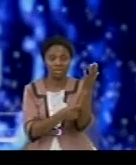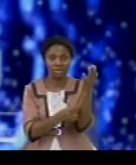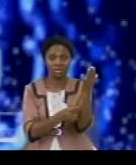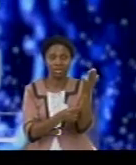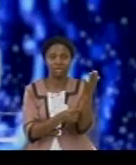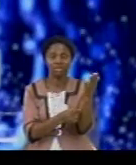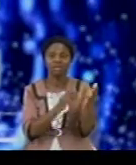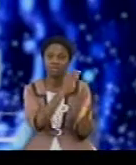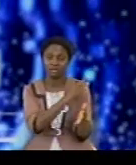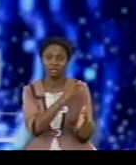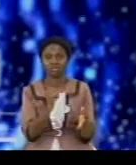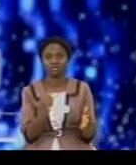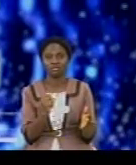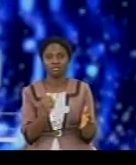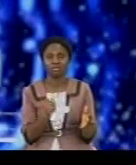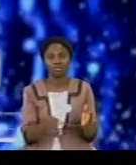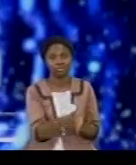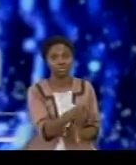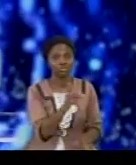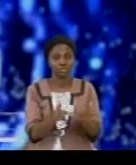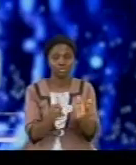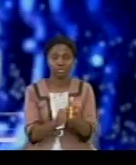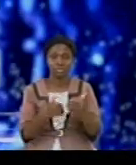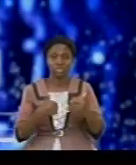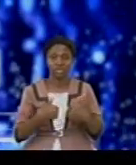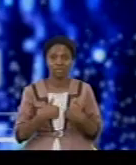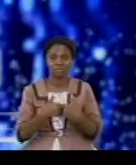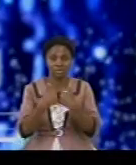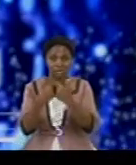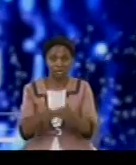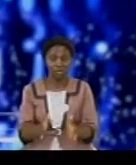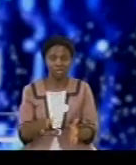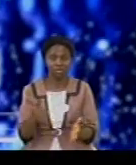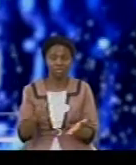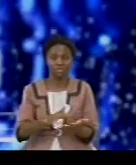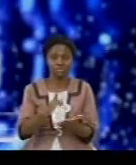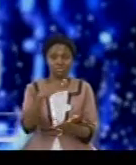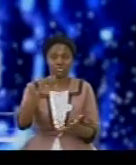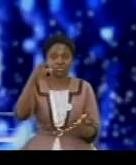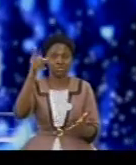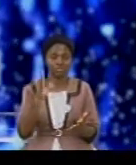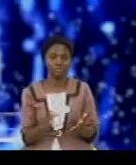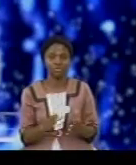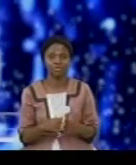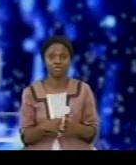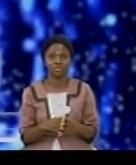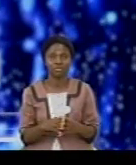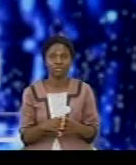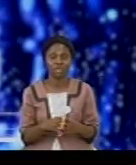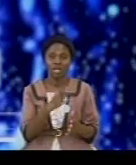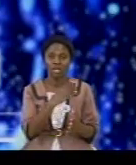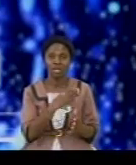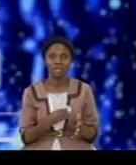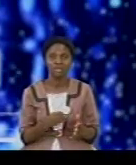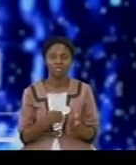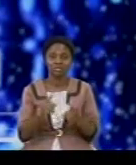fallen short of the glory of God to repent from every corrupting